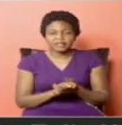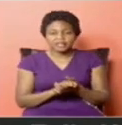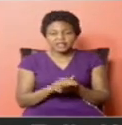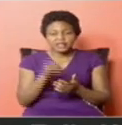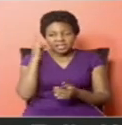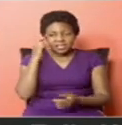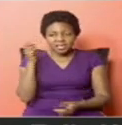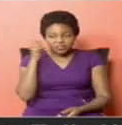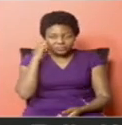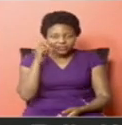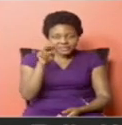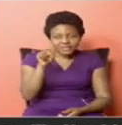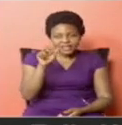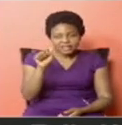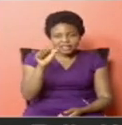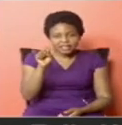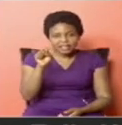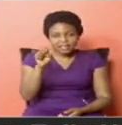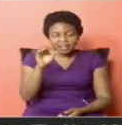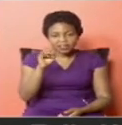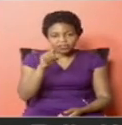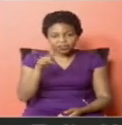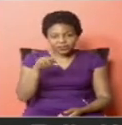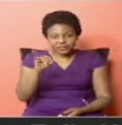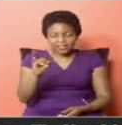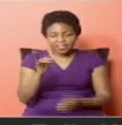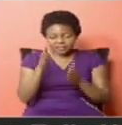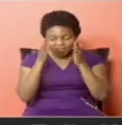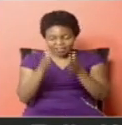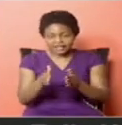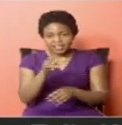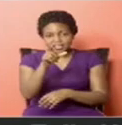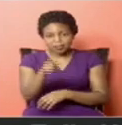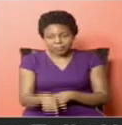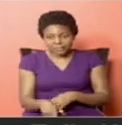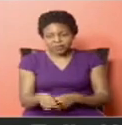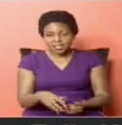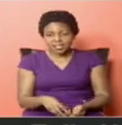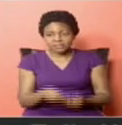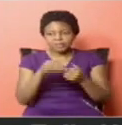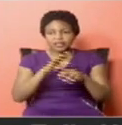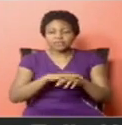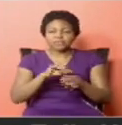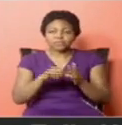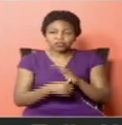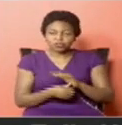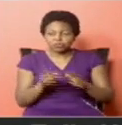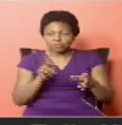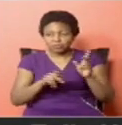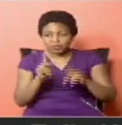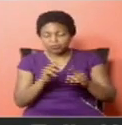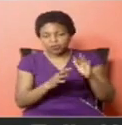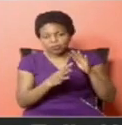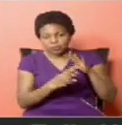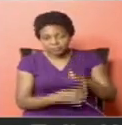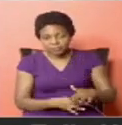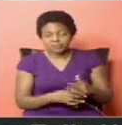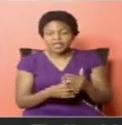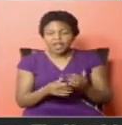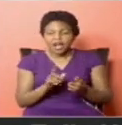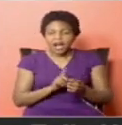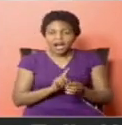a very dedicated person when it comes to matters of vulnerable persons, highly